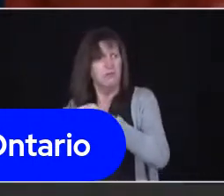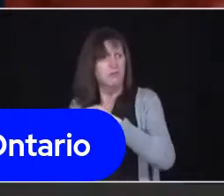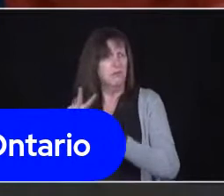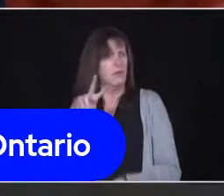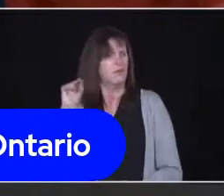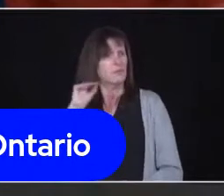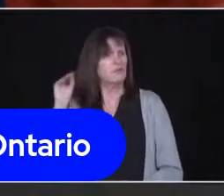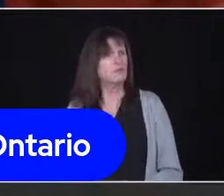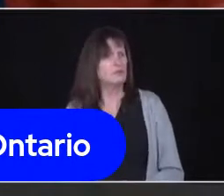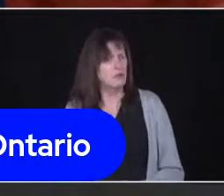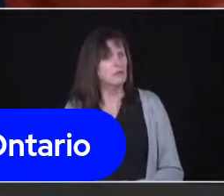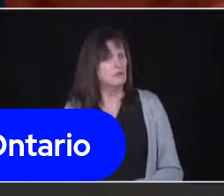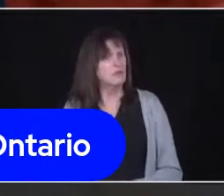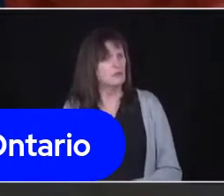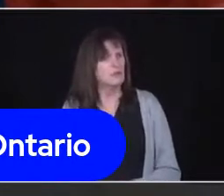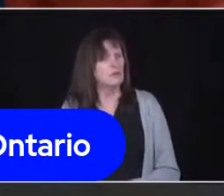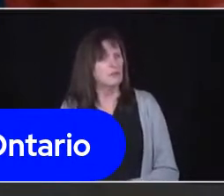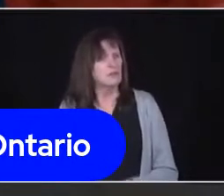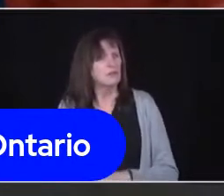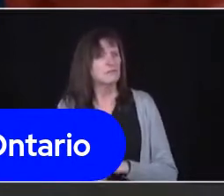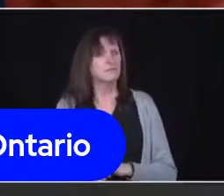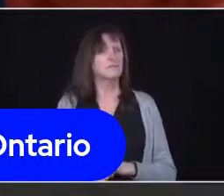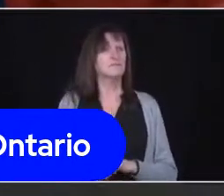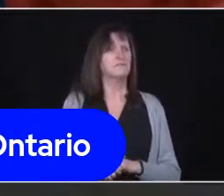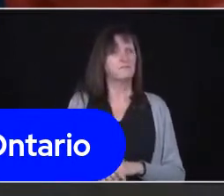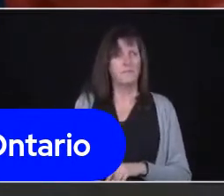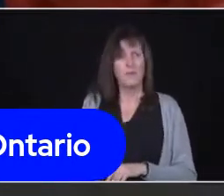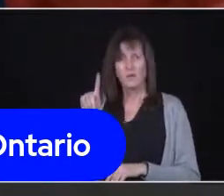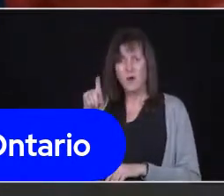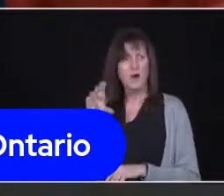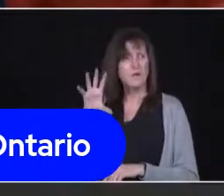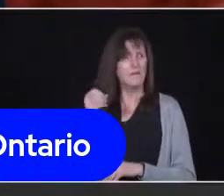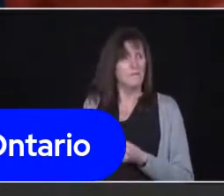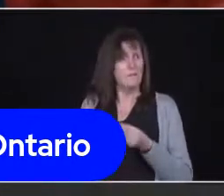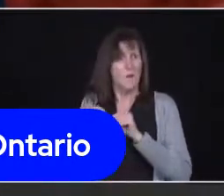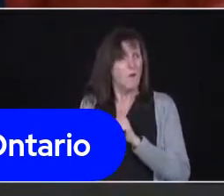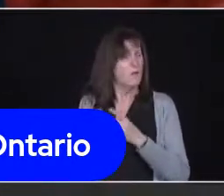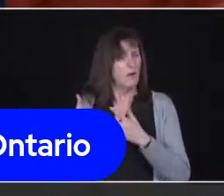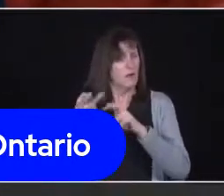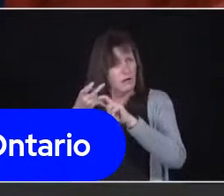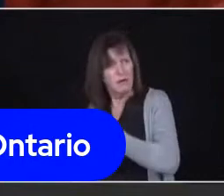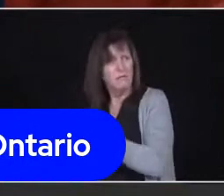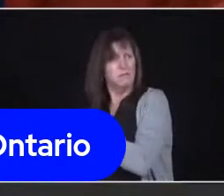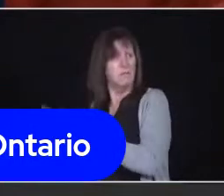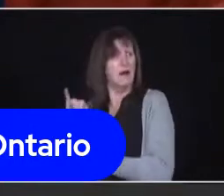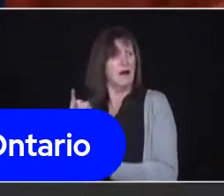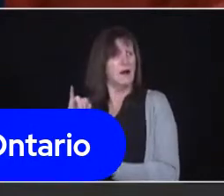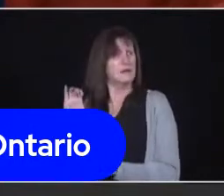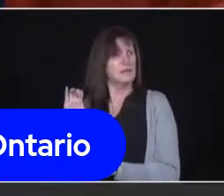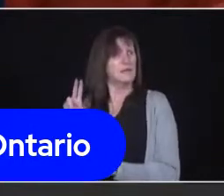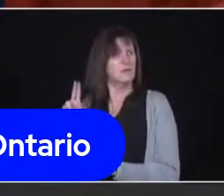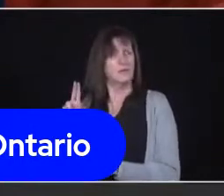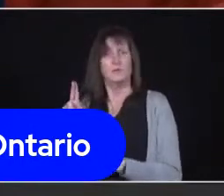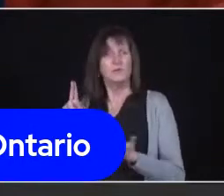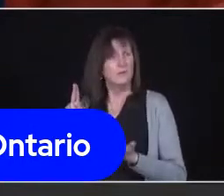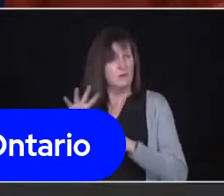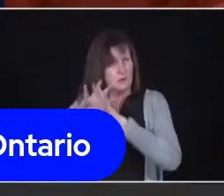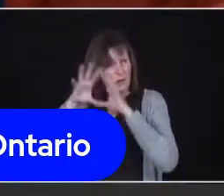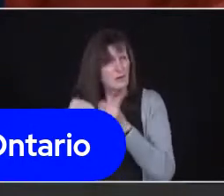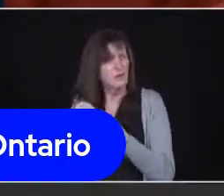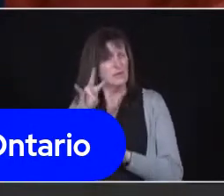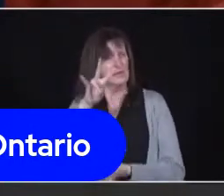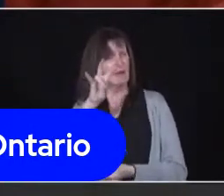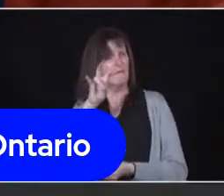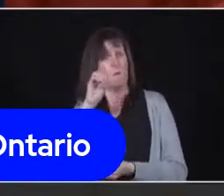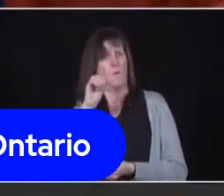about 150 more patients in our intensive care units, bringing the total to 701 intensive care unit